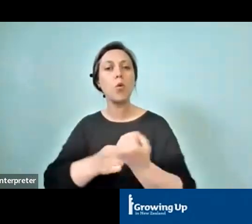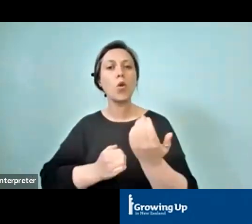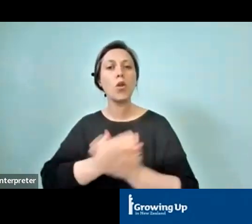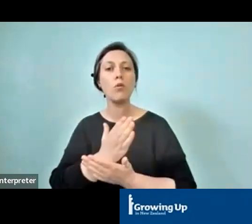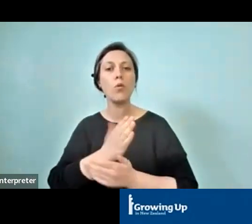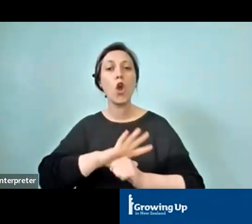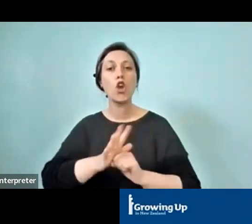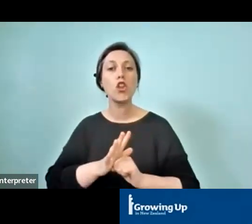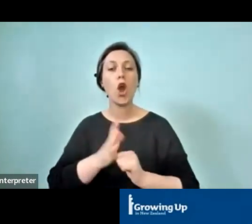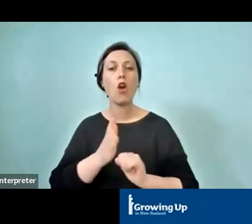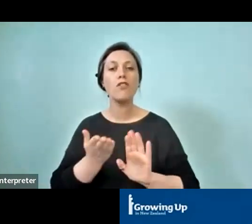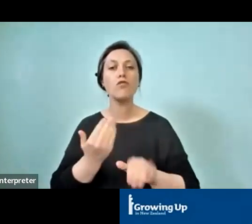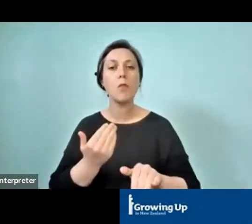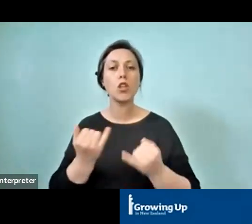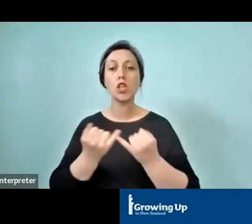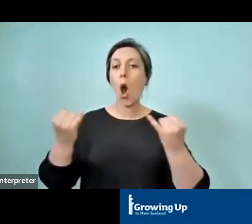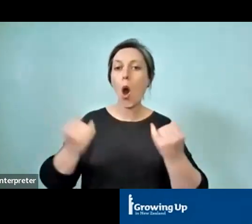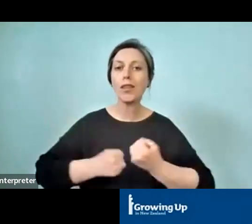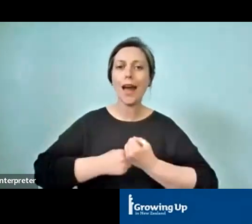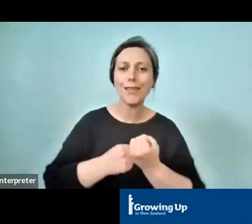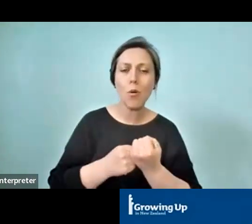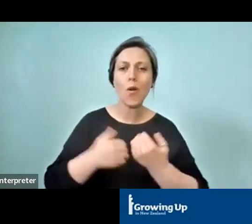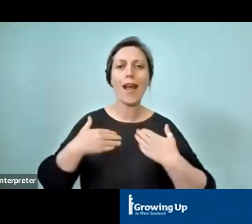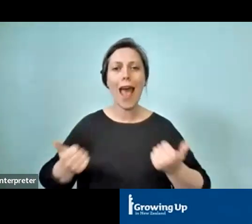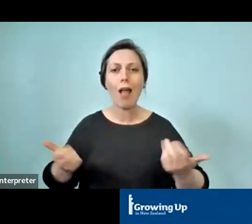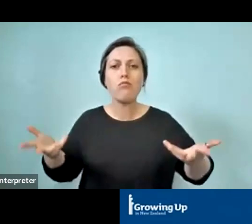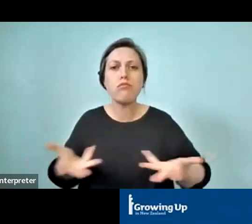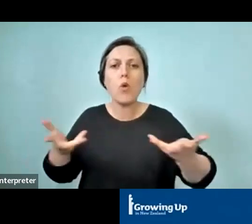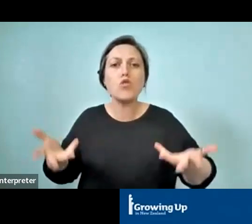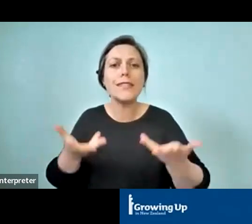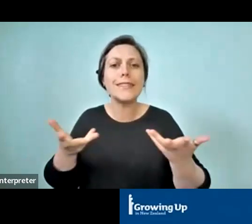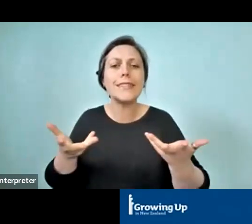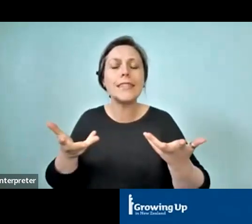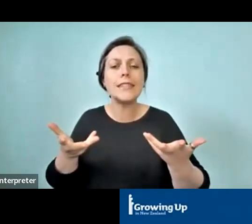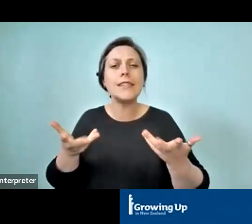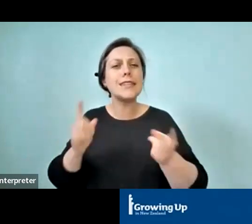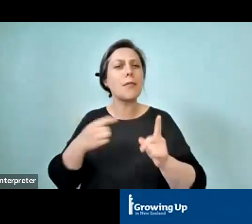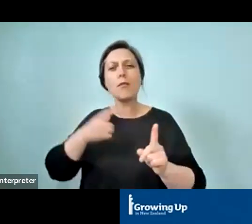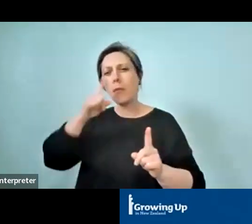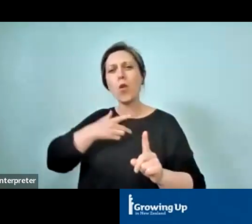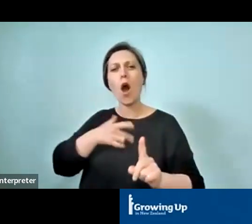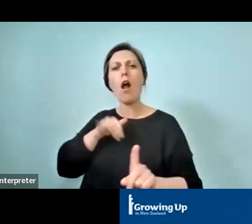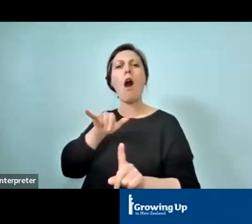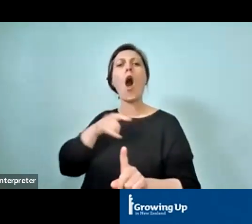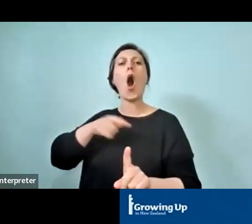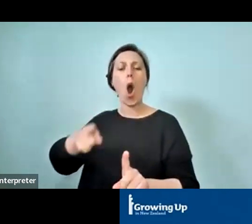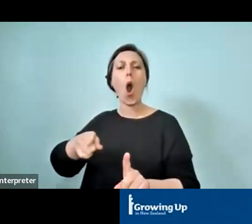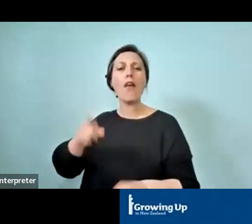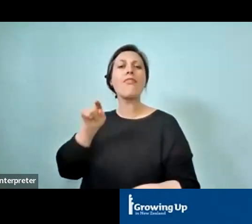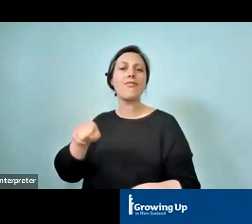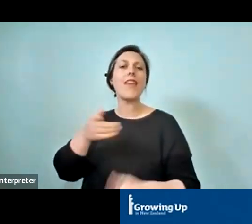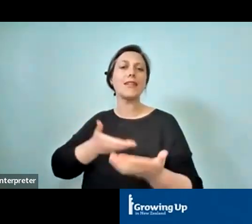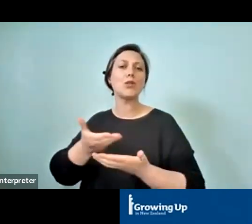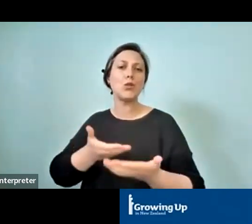response, online support, health promotion. We've got things happening in schools, often